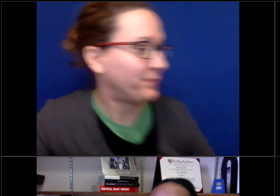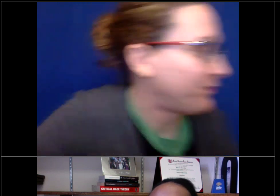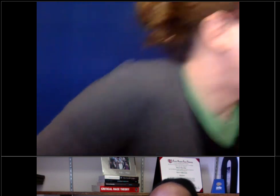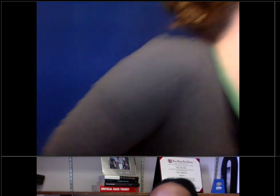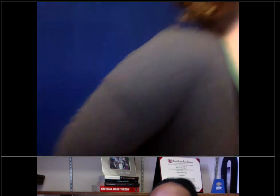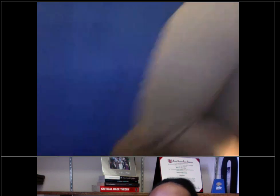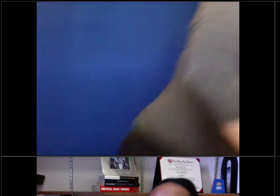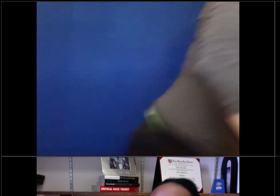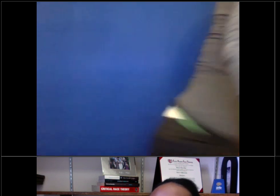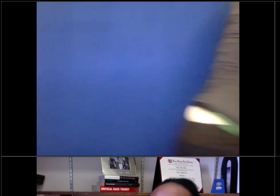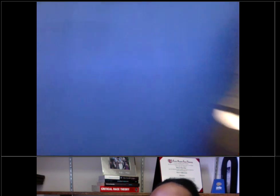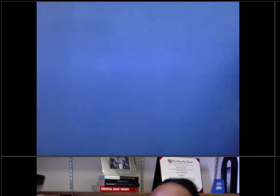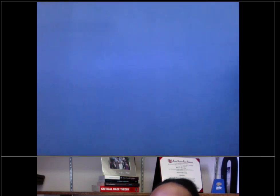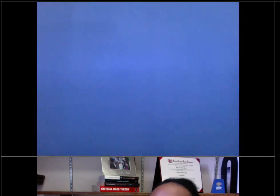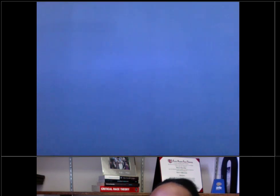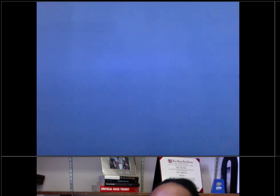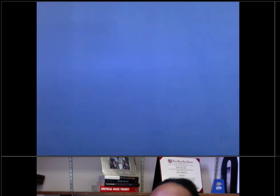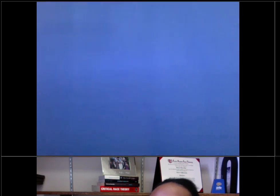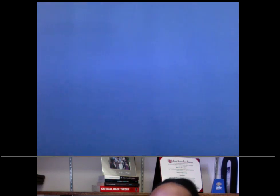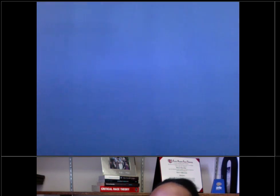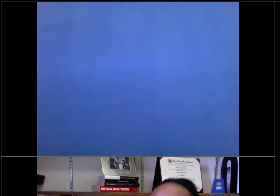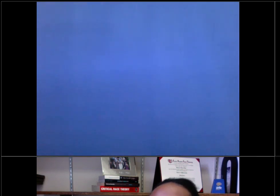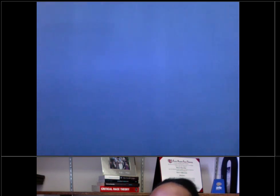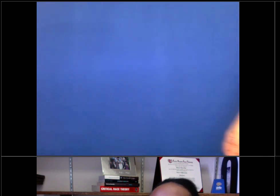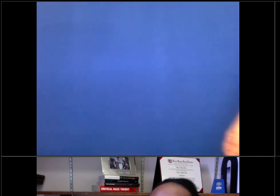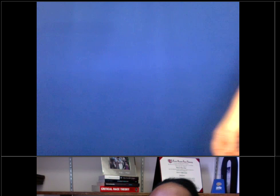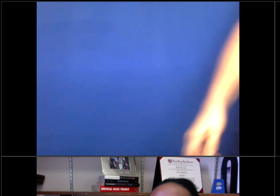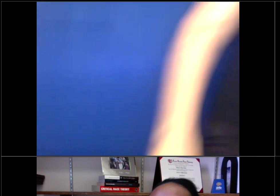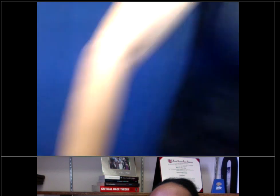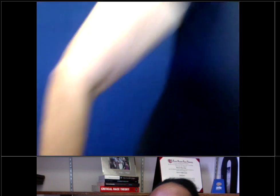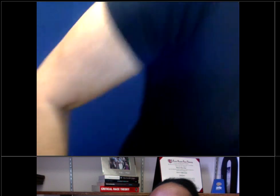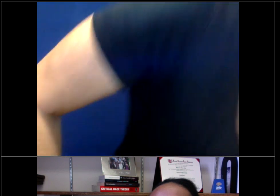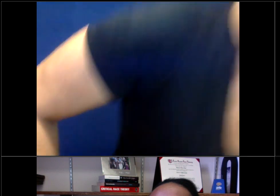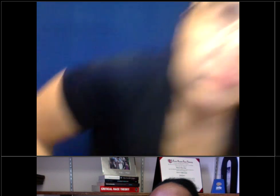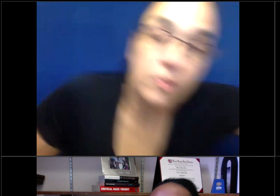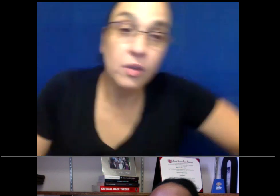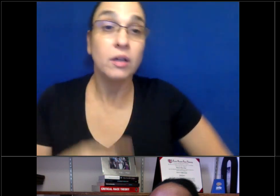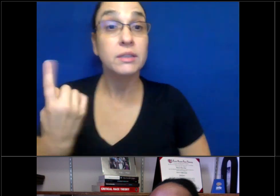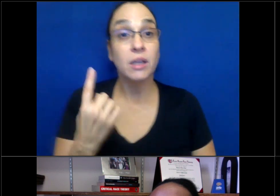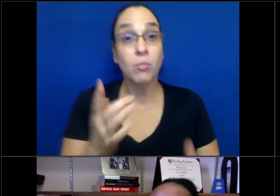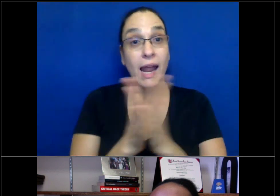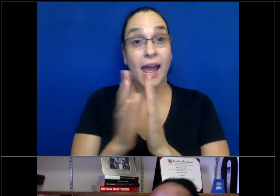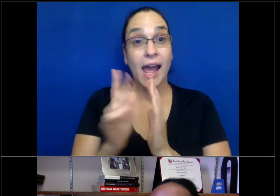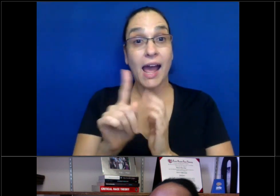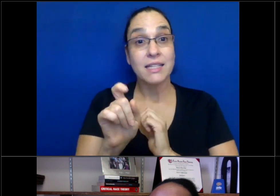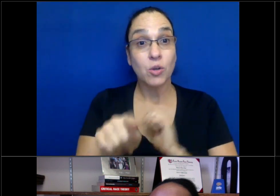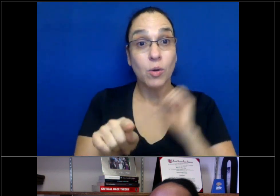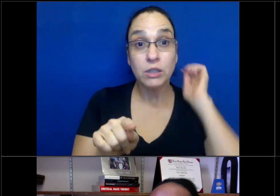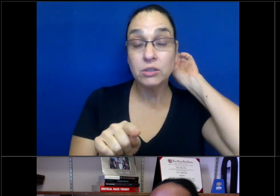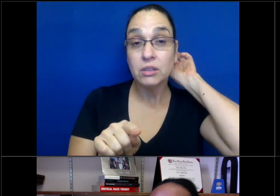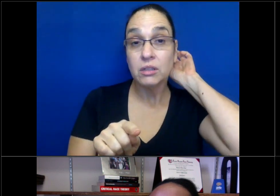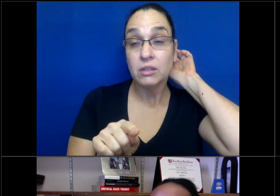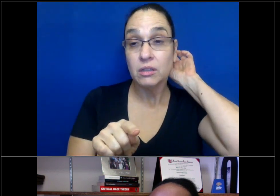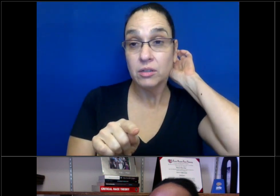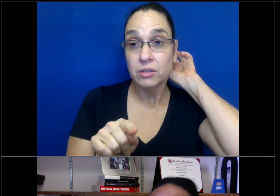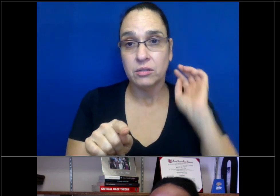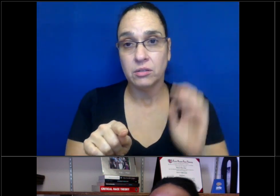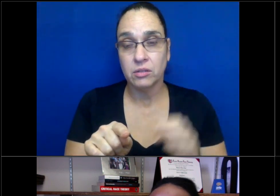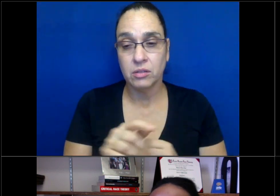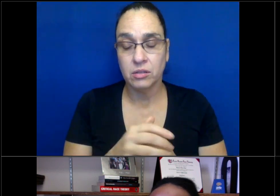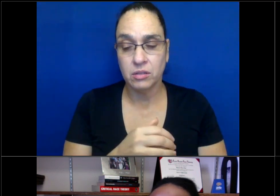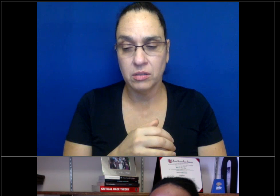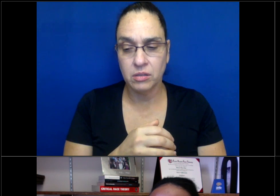Okay. Here's someone writes in and says, thank you, Charles, Sharese, and also